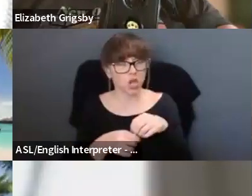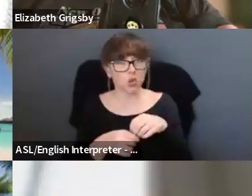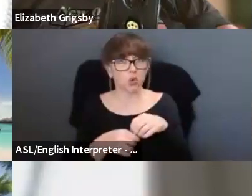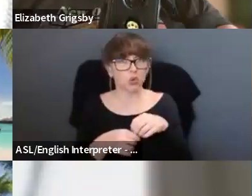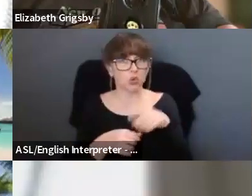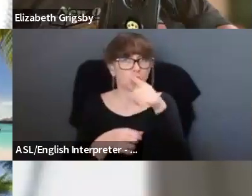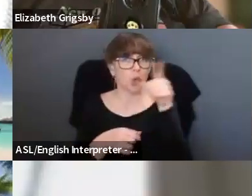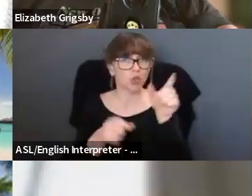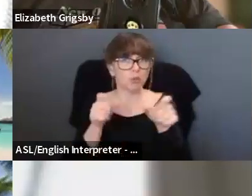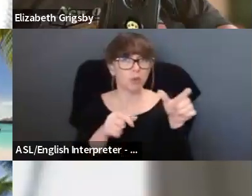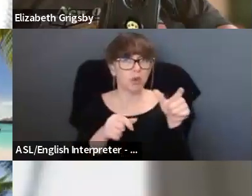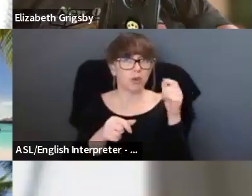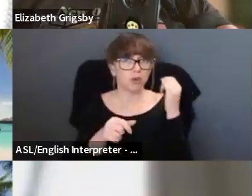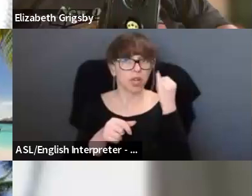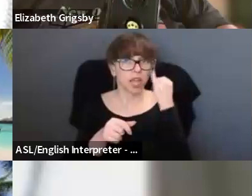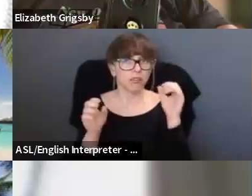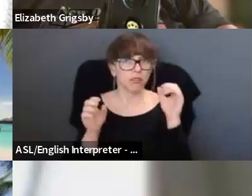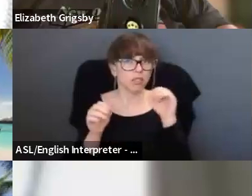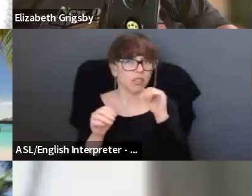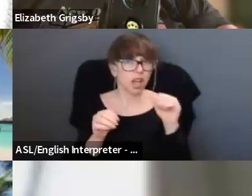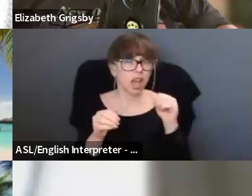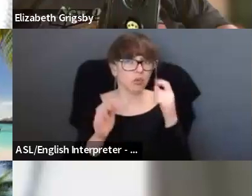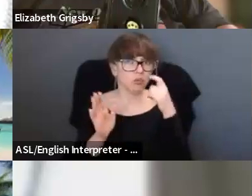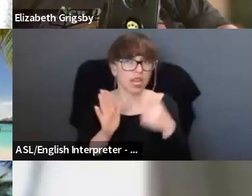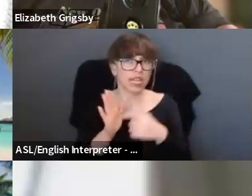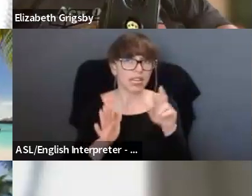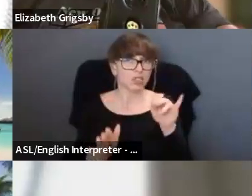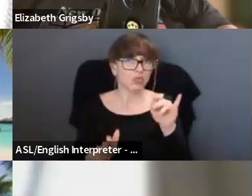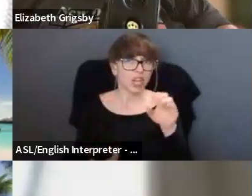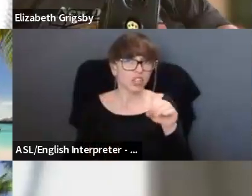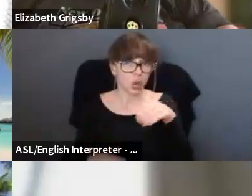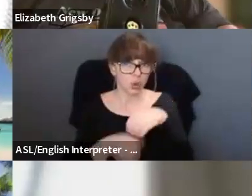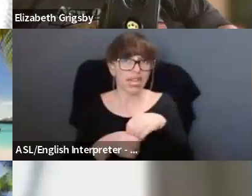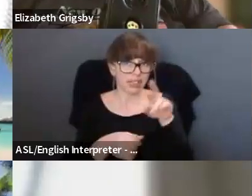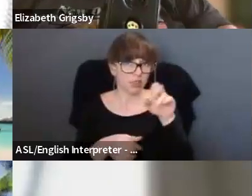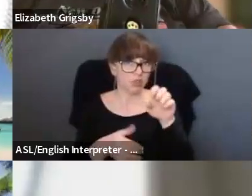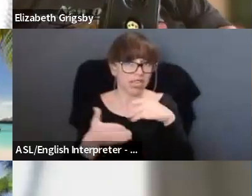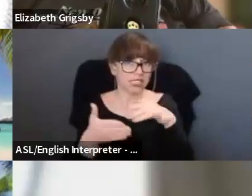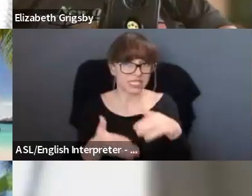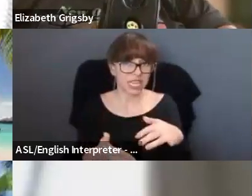not recognized in the rate study? Yeah, totally. Thank you.